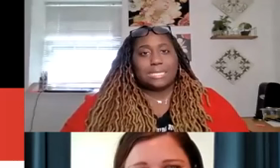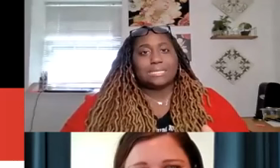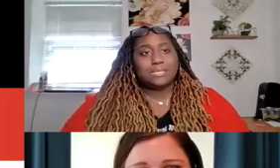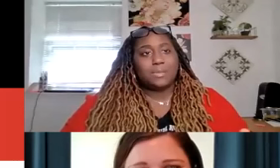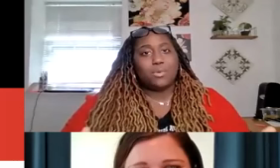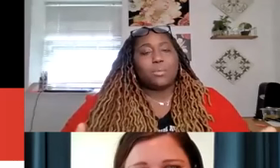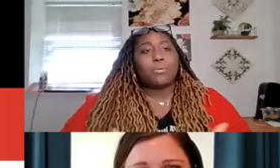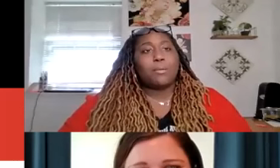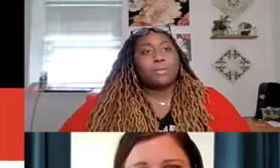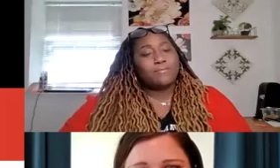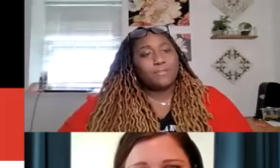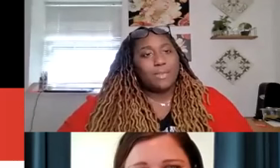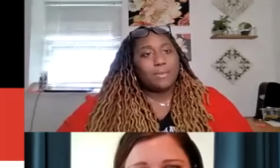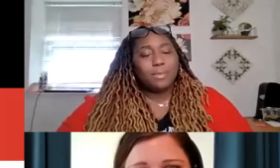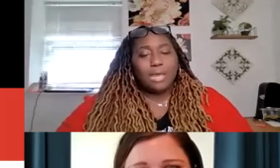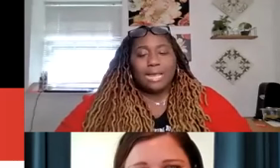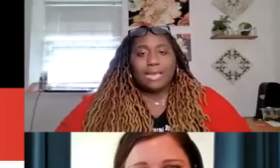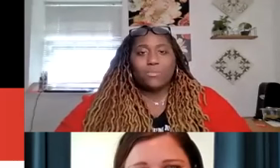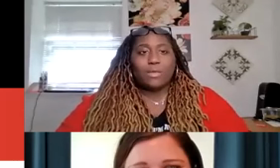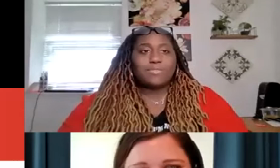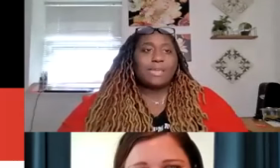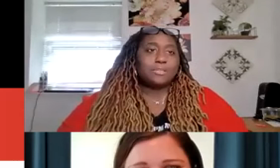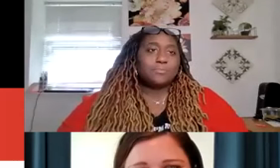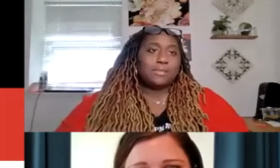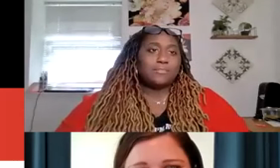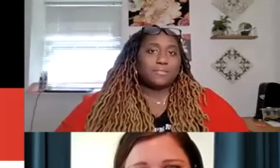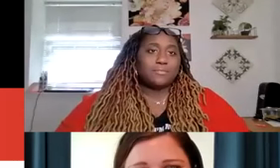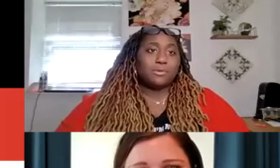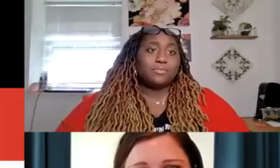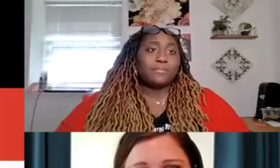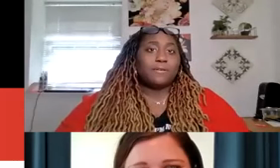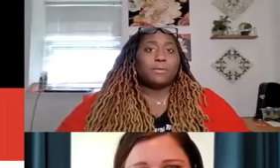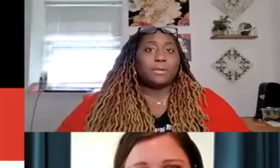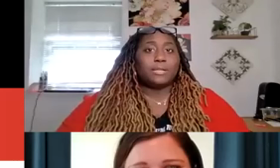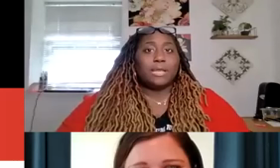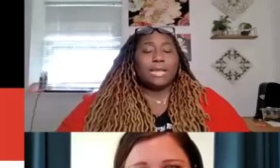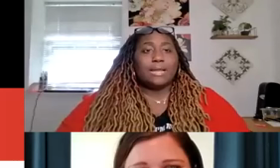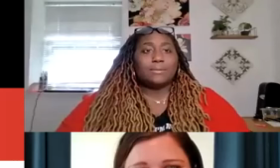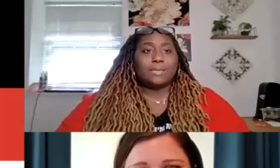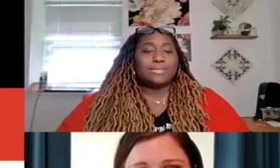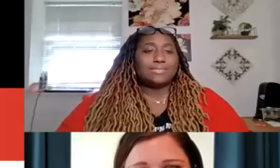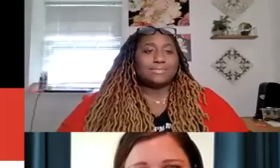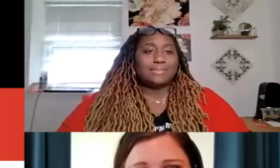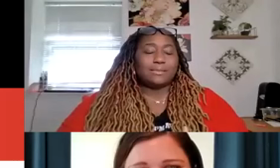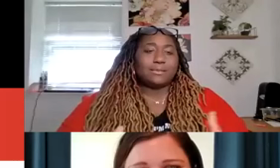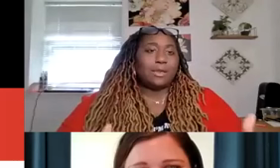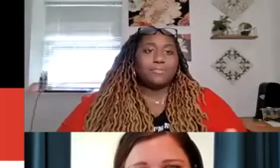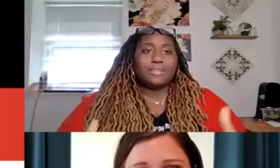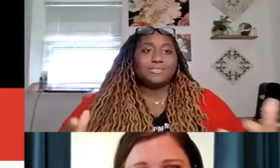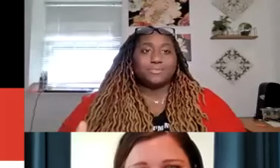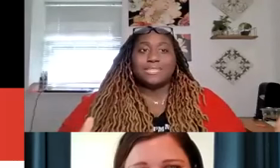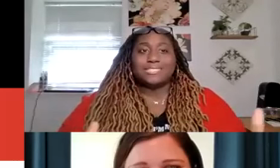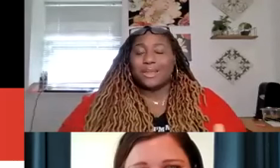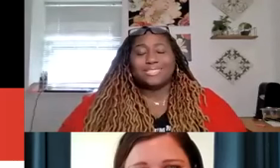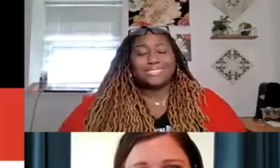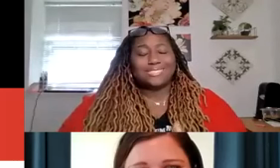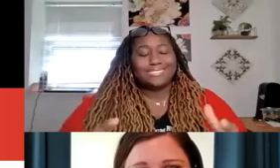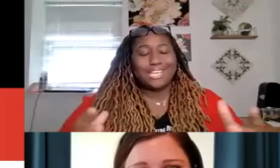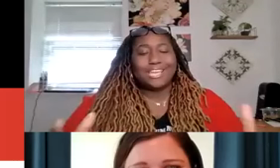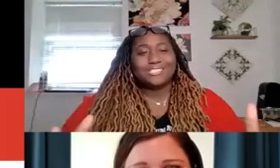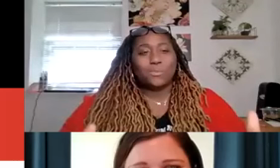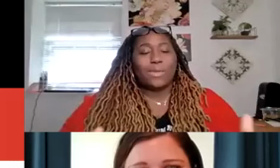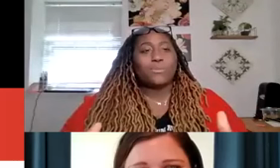technology needing to be more prominent for them and what that could mean for them moving forward. COVID has really